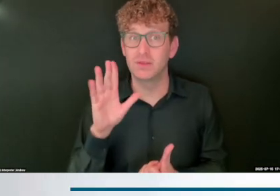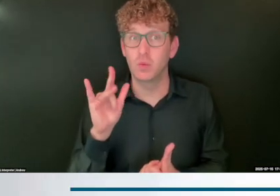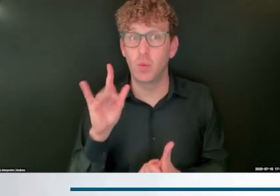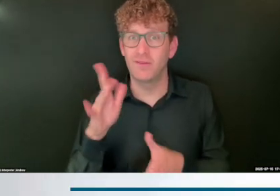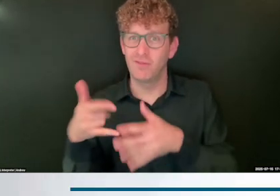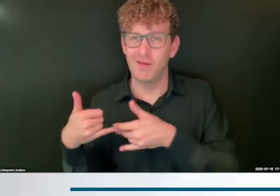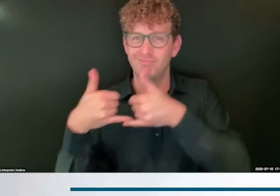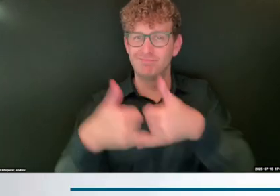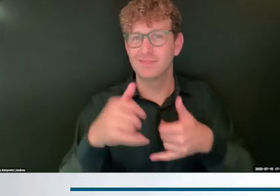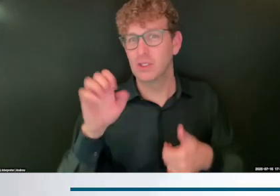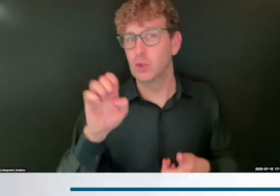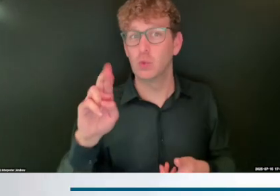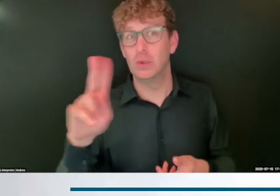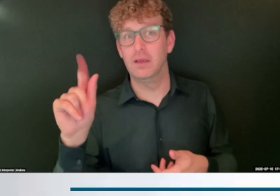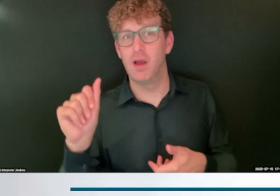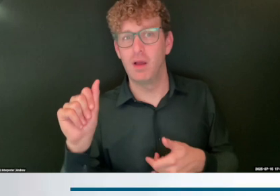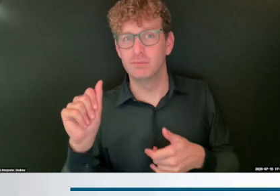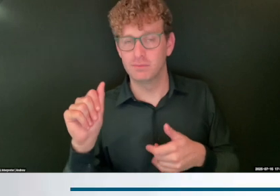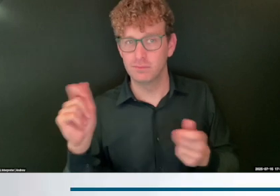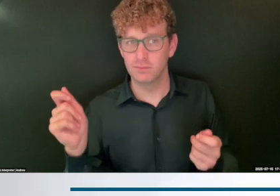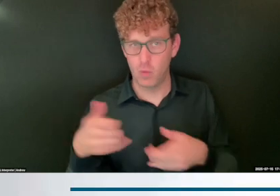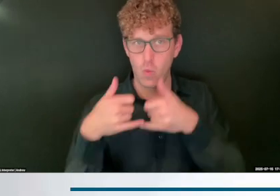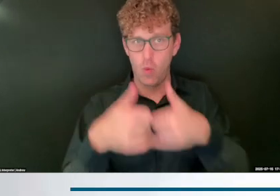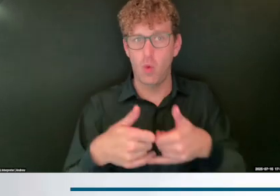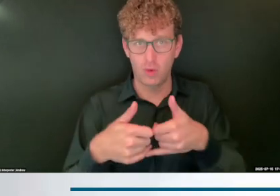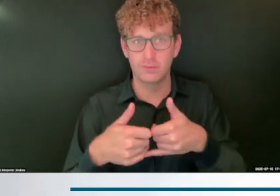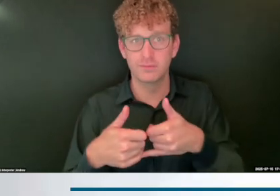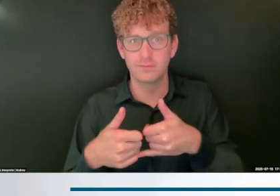in 2025. This award aims to